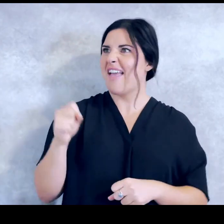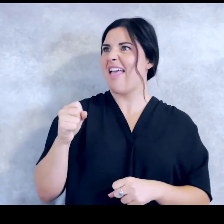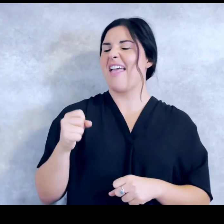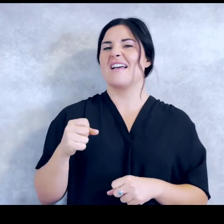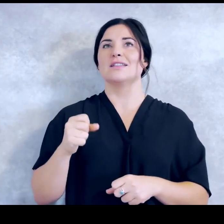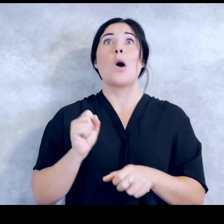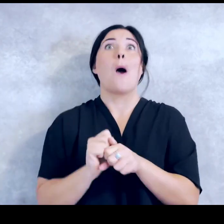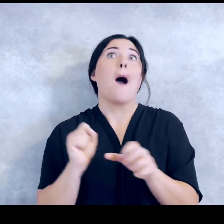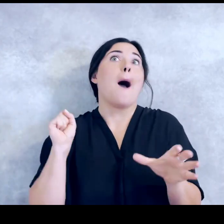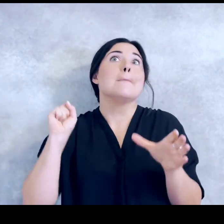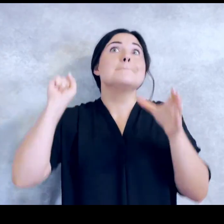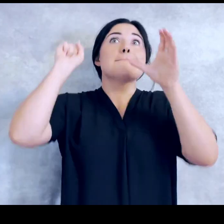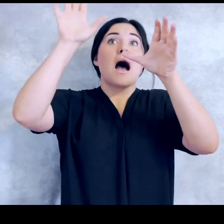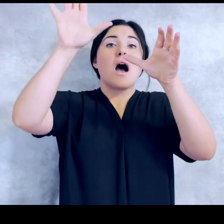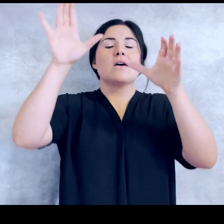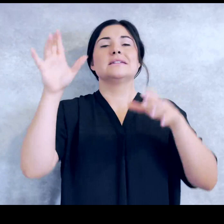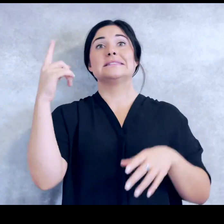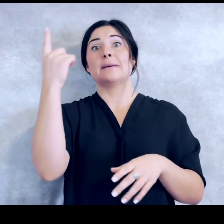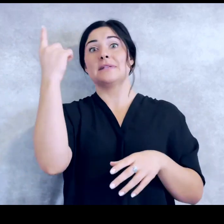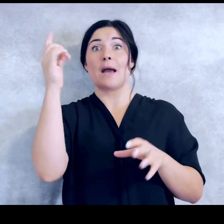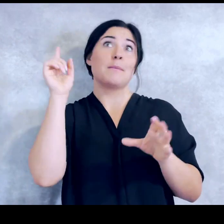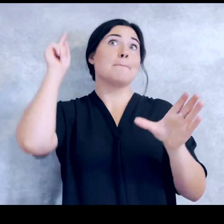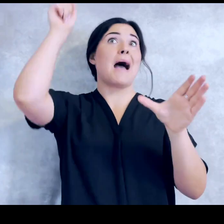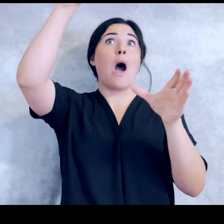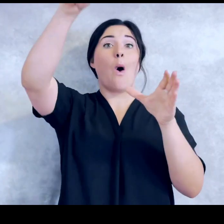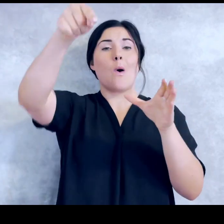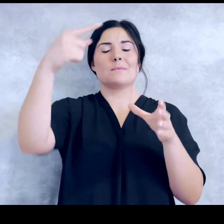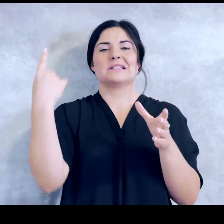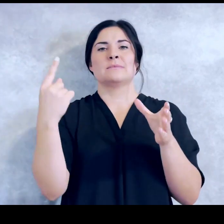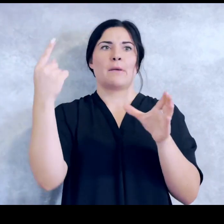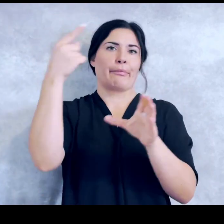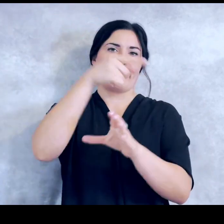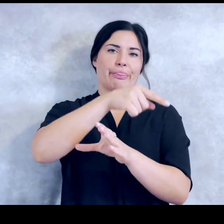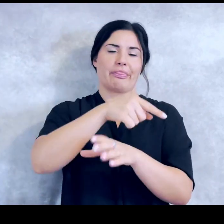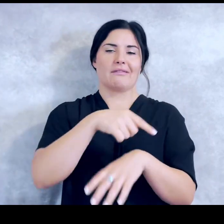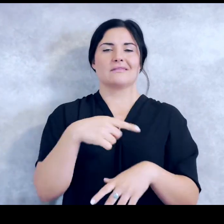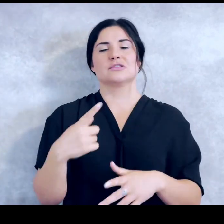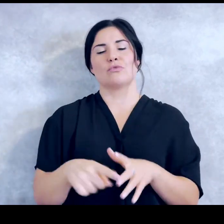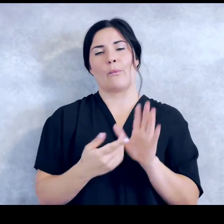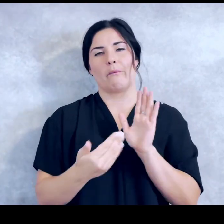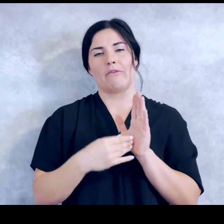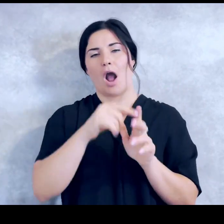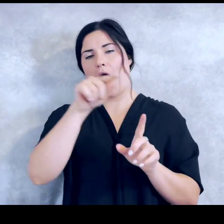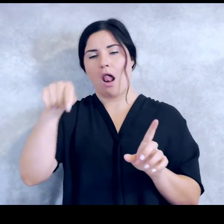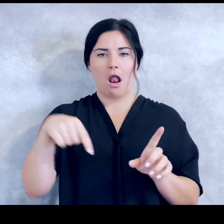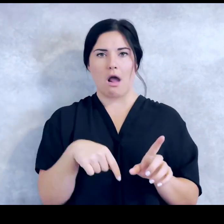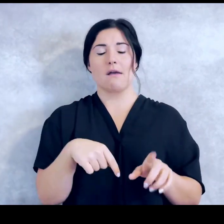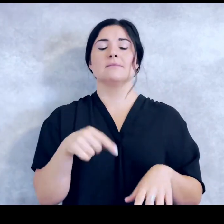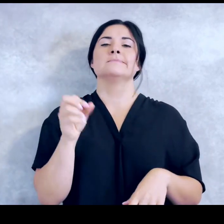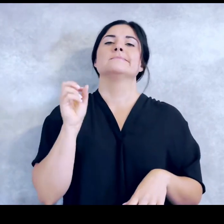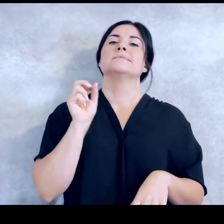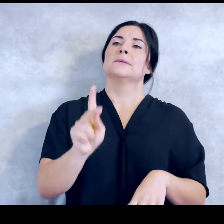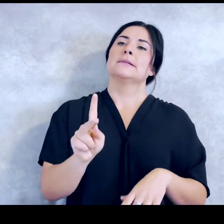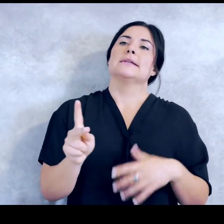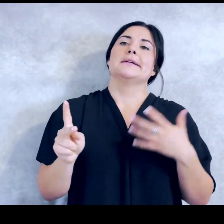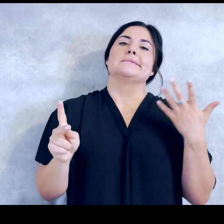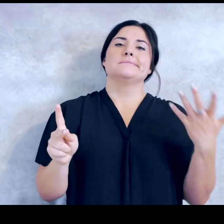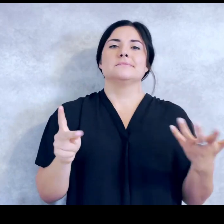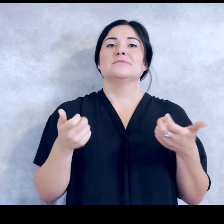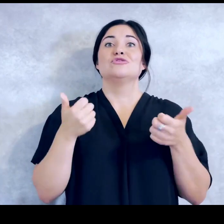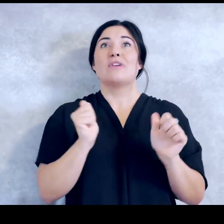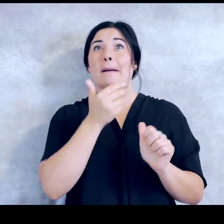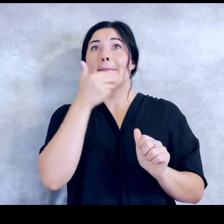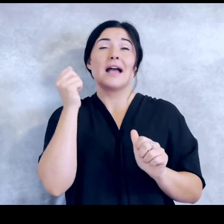Yeah. And I would take the shot. And sometimes it would go in, and sometimes it wouldn't. And I had to start all over again. Or I'd go,